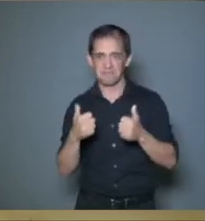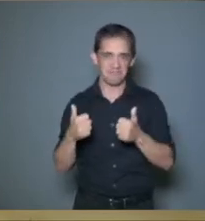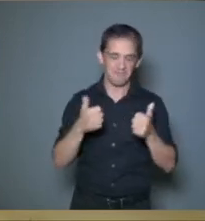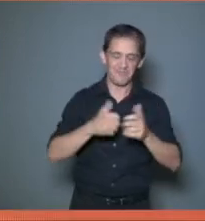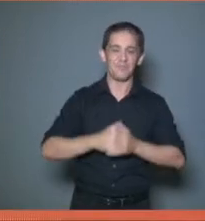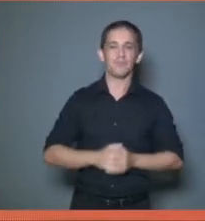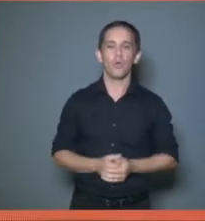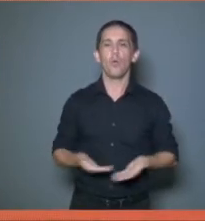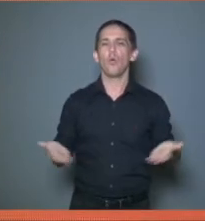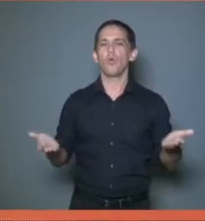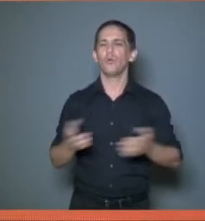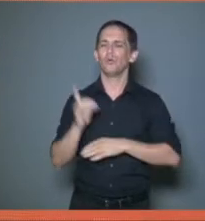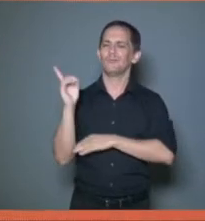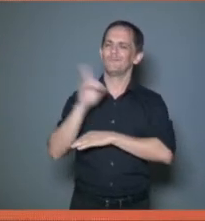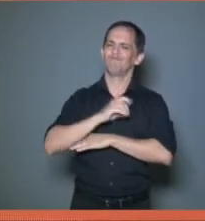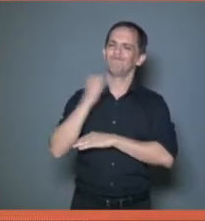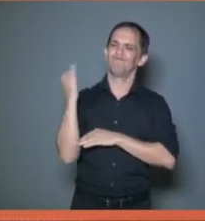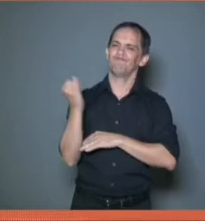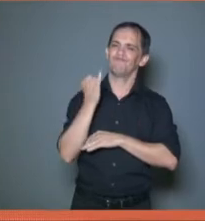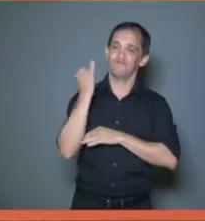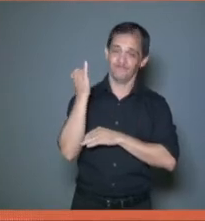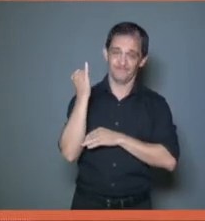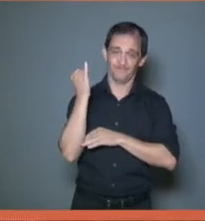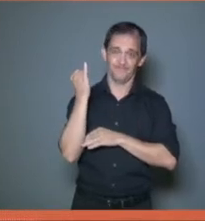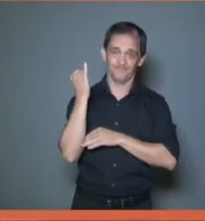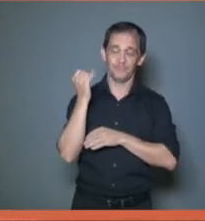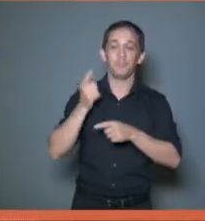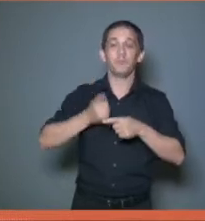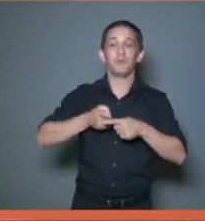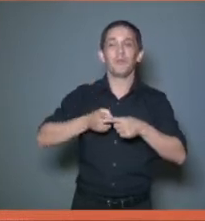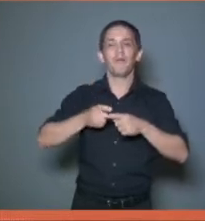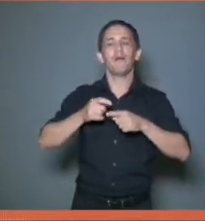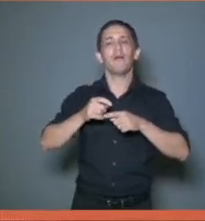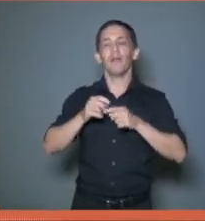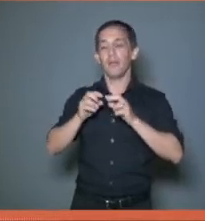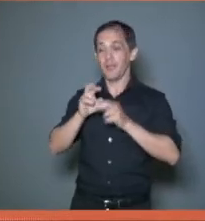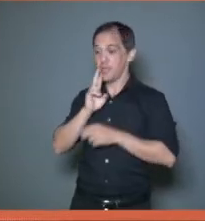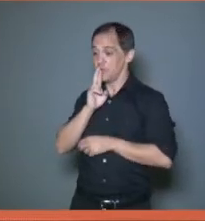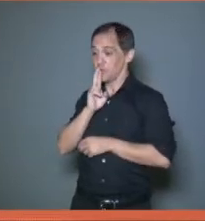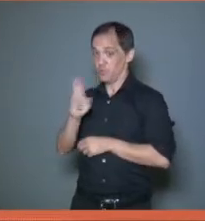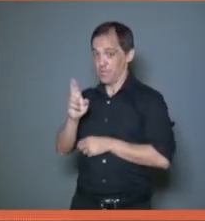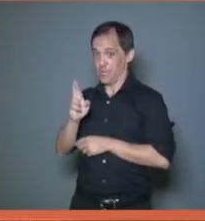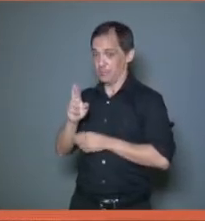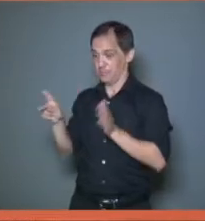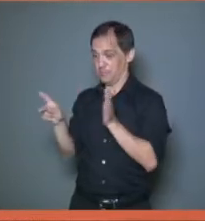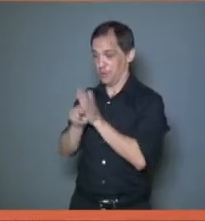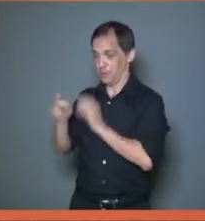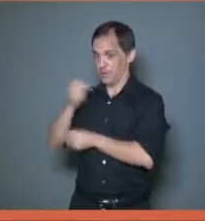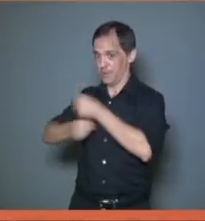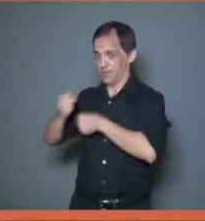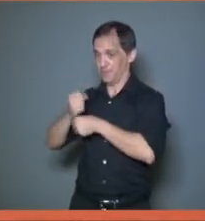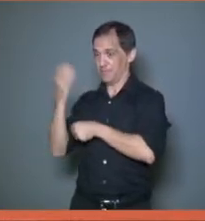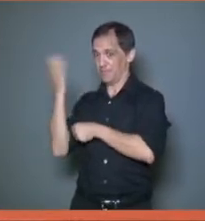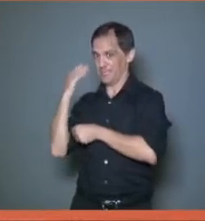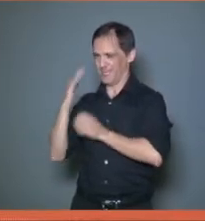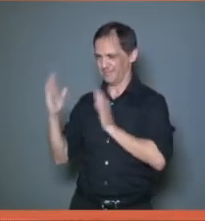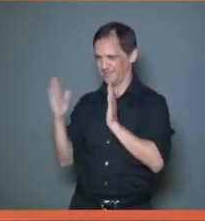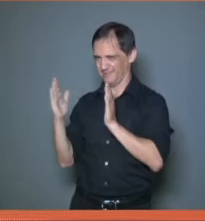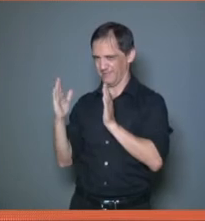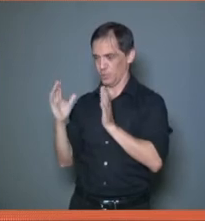everyone watching us today, a very important day to us where we are announcing last year's